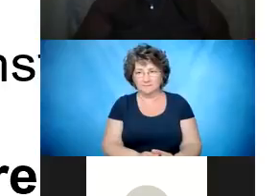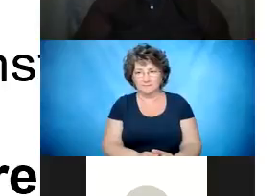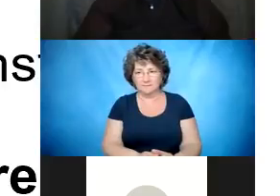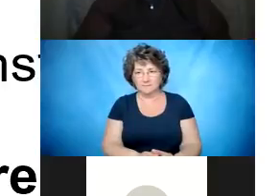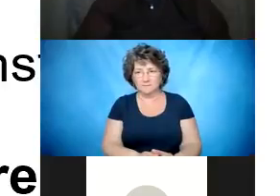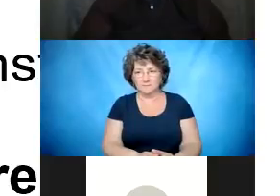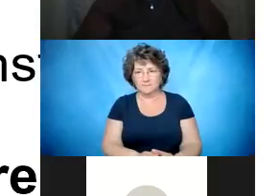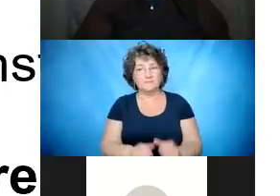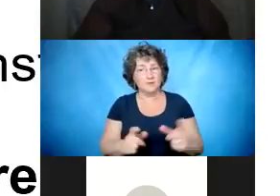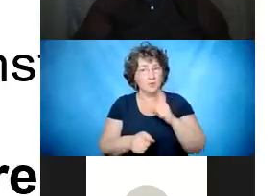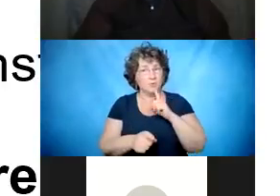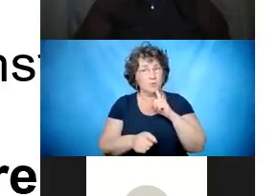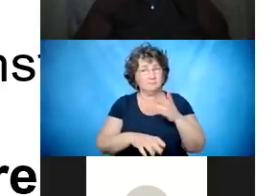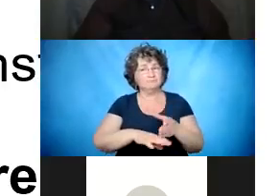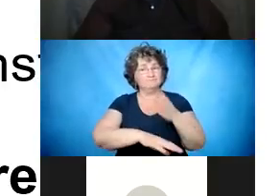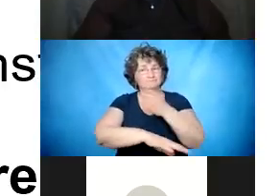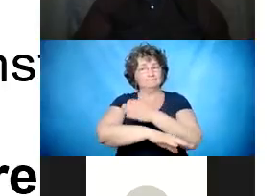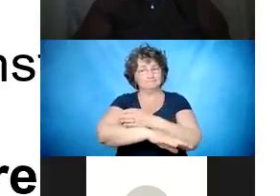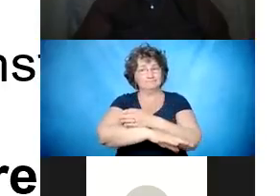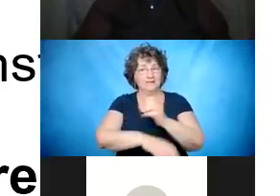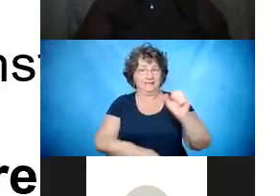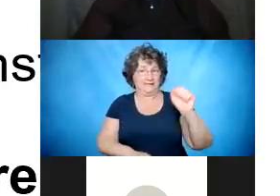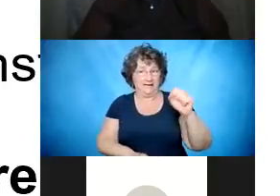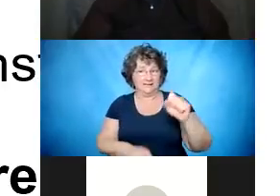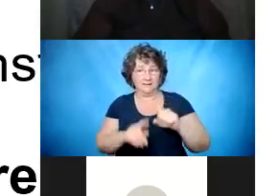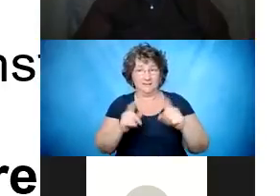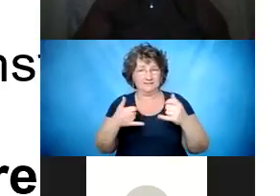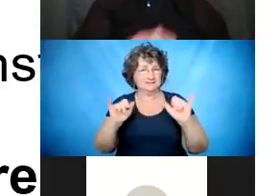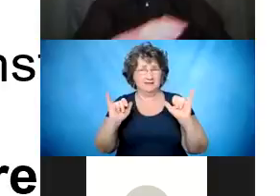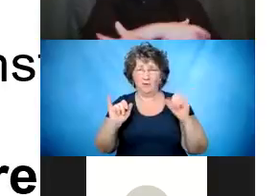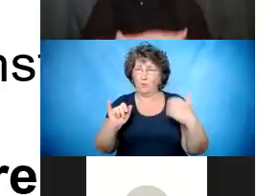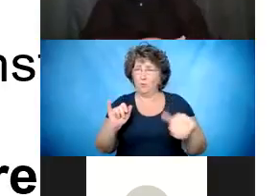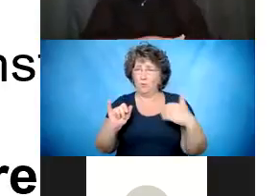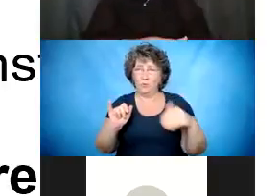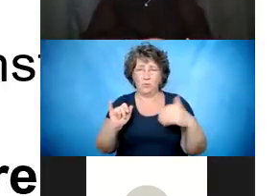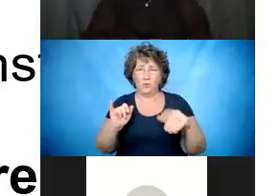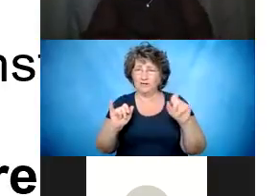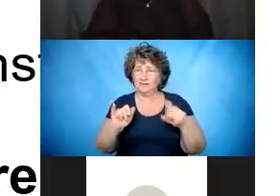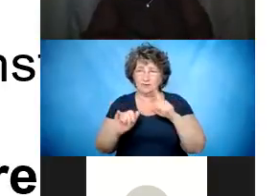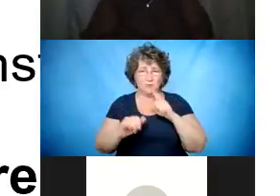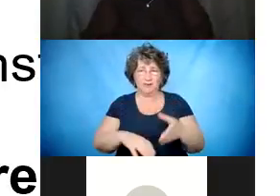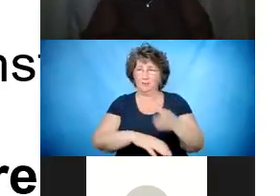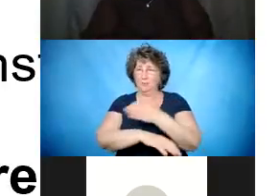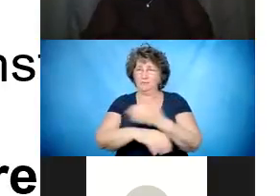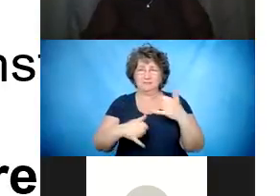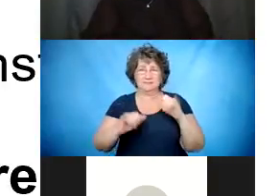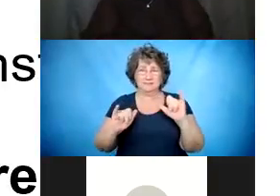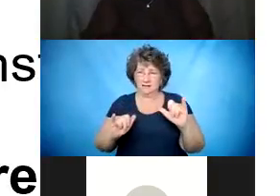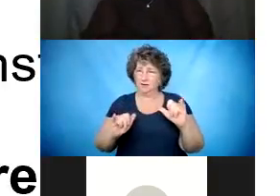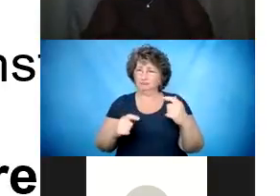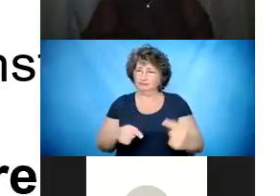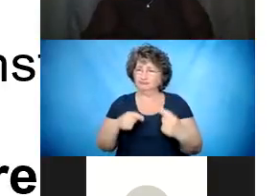lot better, but we still have a ways to go in